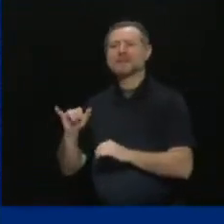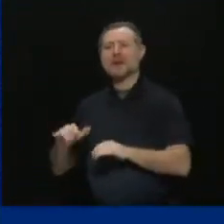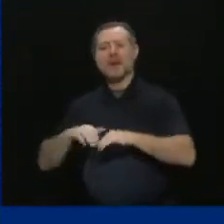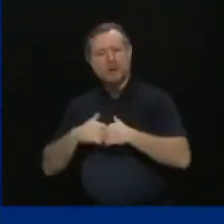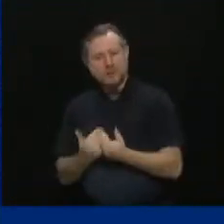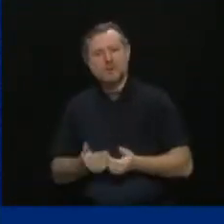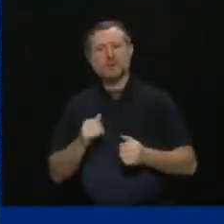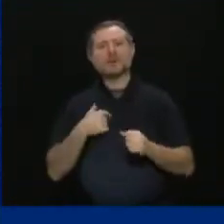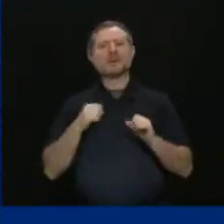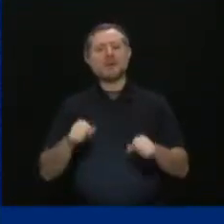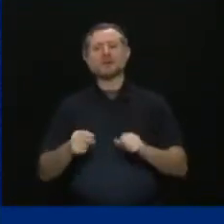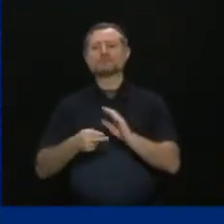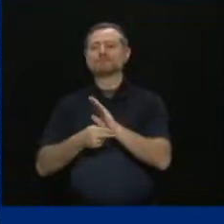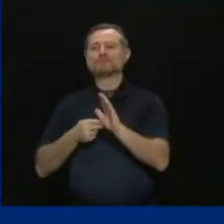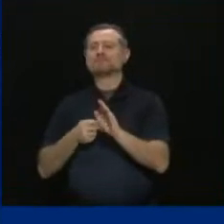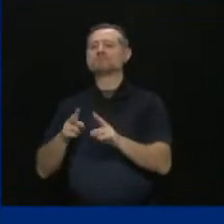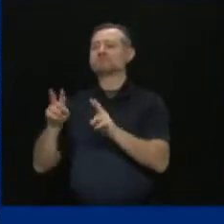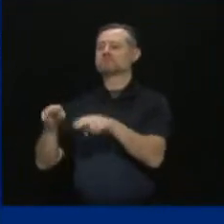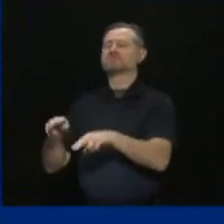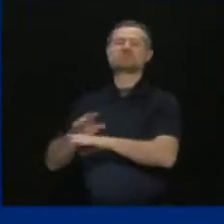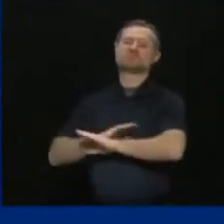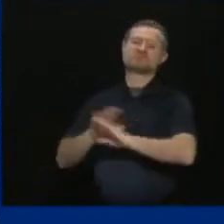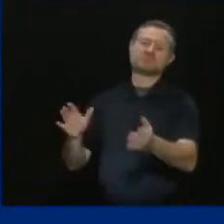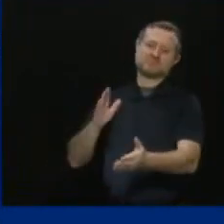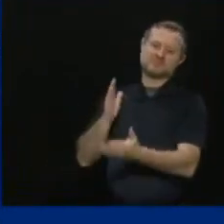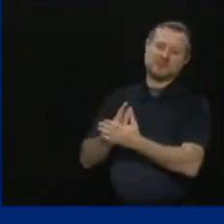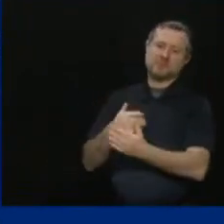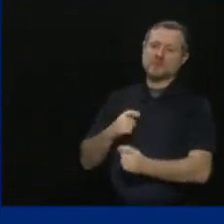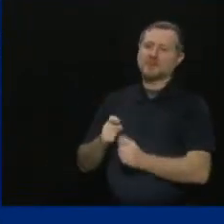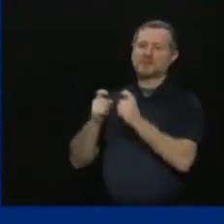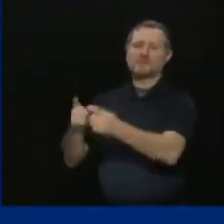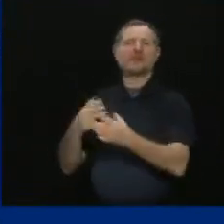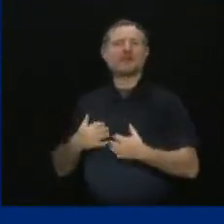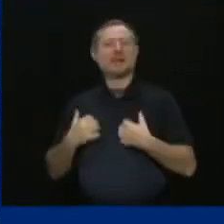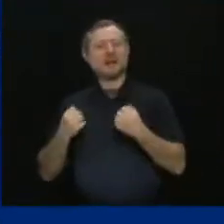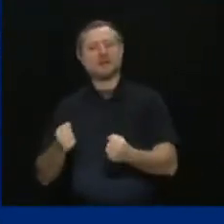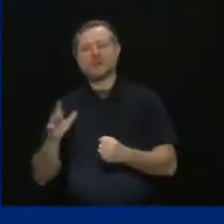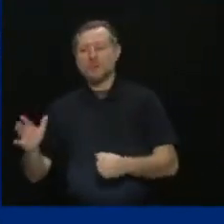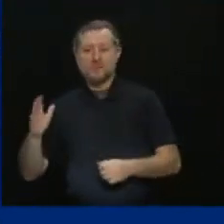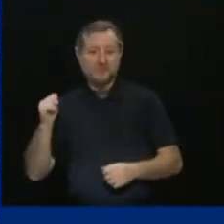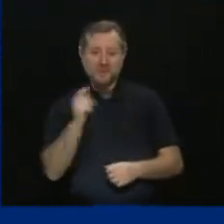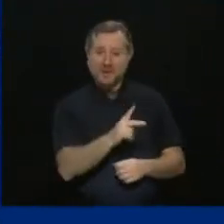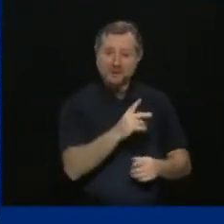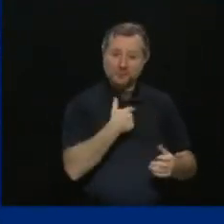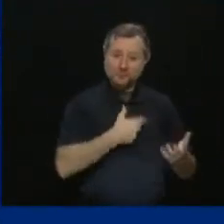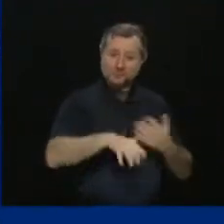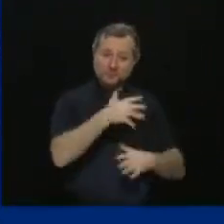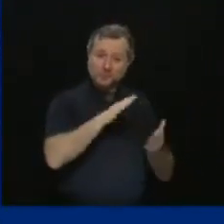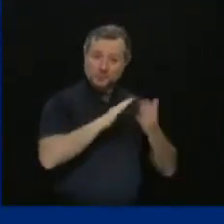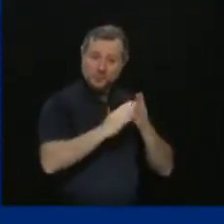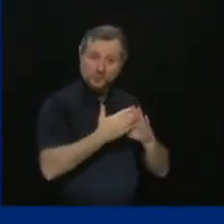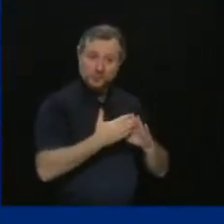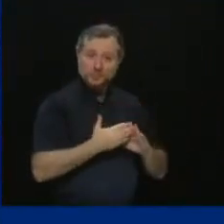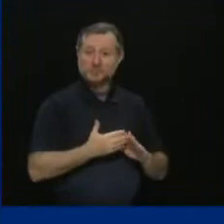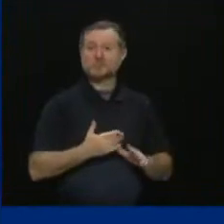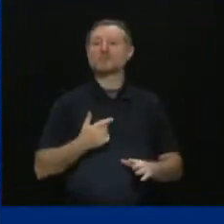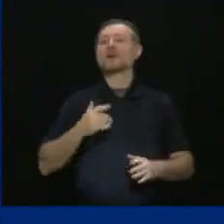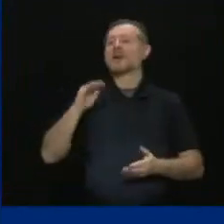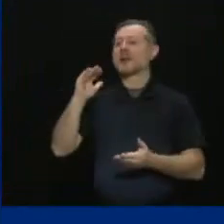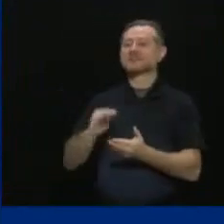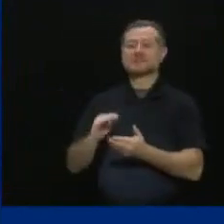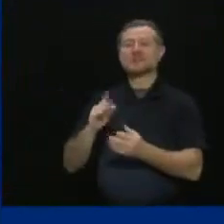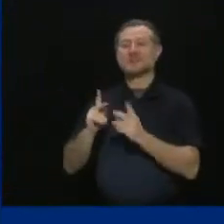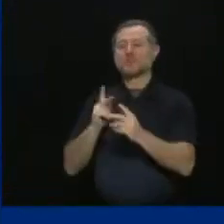just say, and we're going to help you heal because we want you back in society. I want fewer people in prisons. I don't want you going out